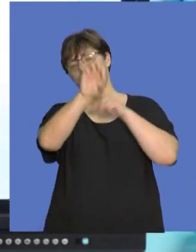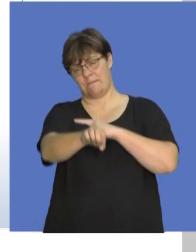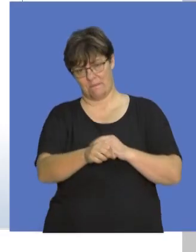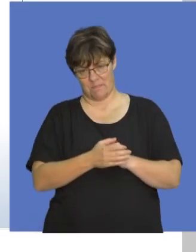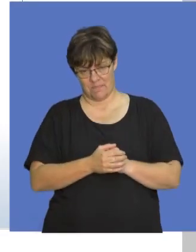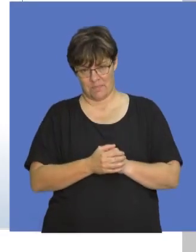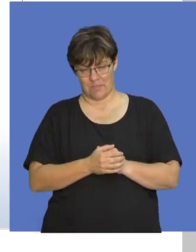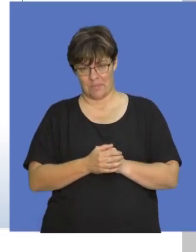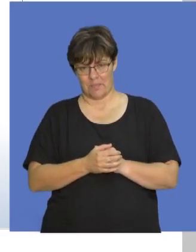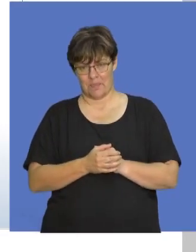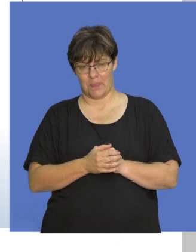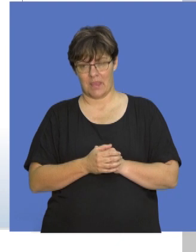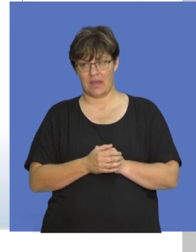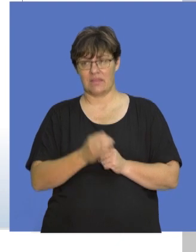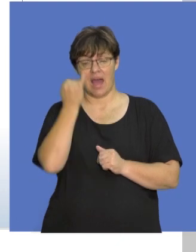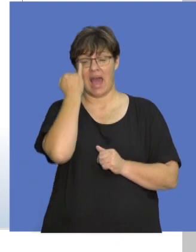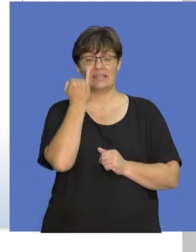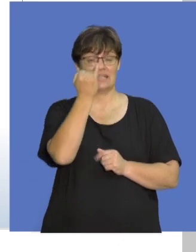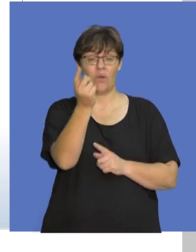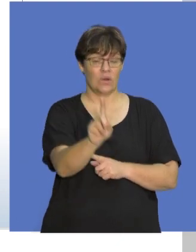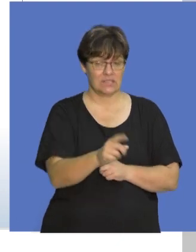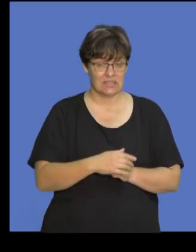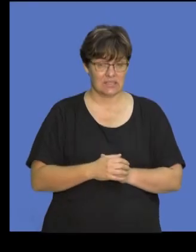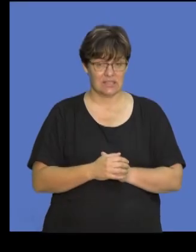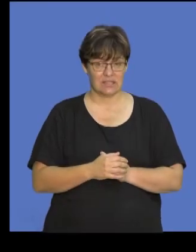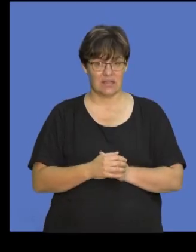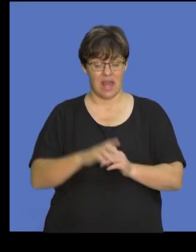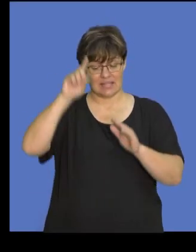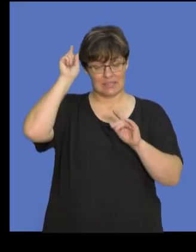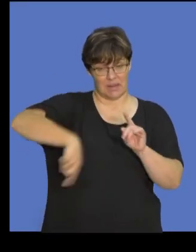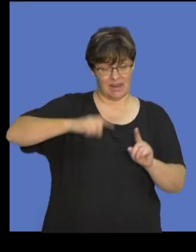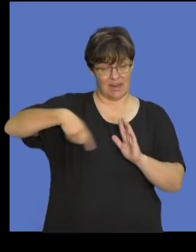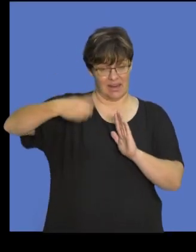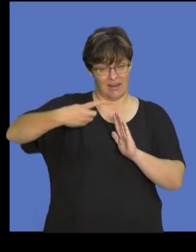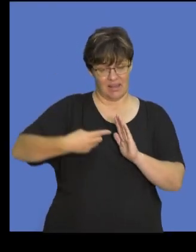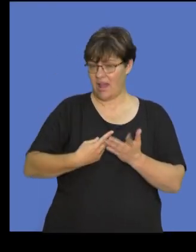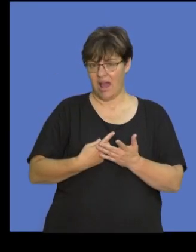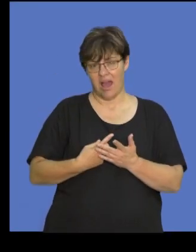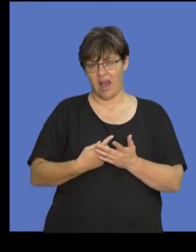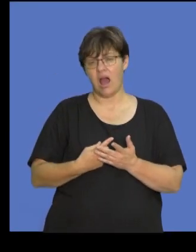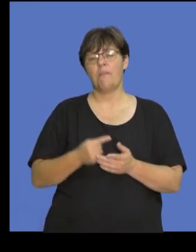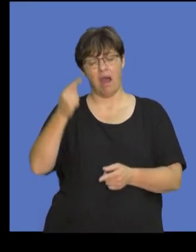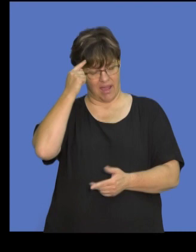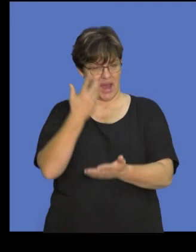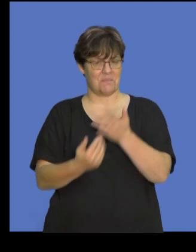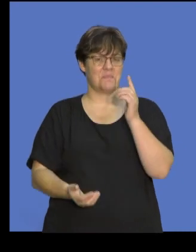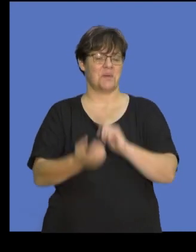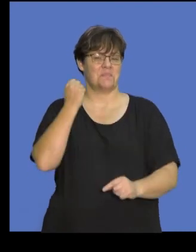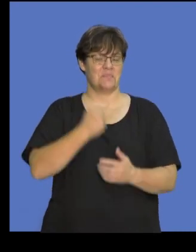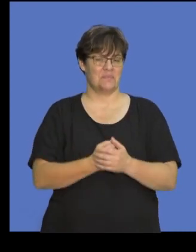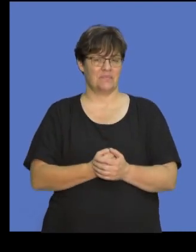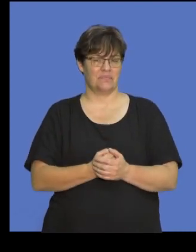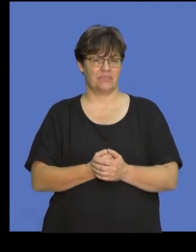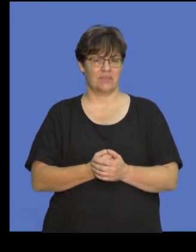that we can make some predictions, that our idea of the spinner is not